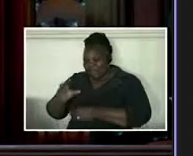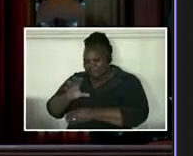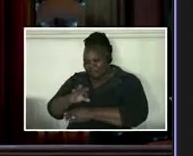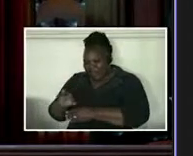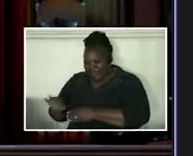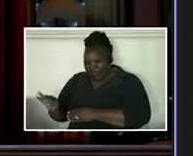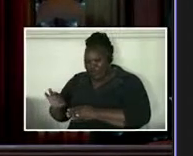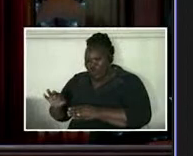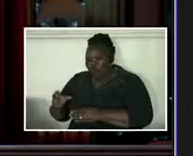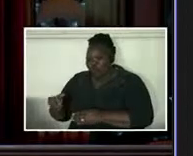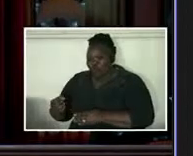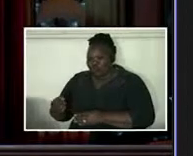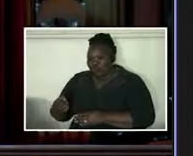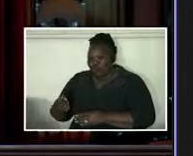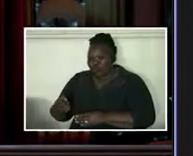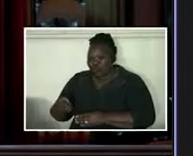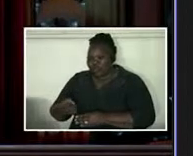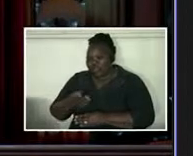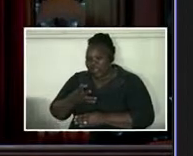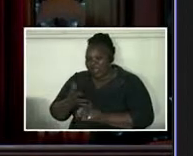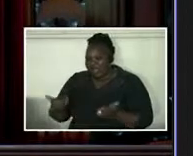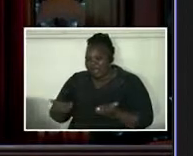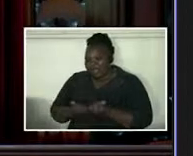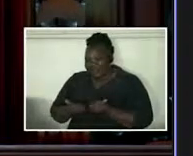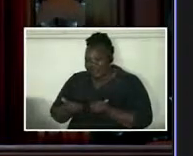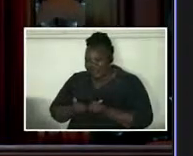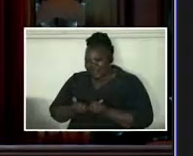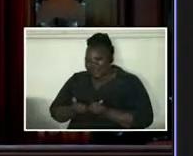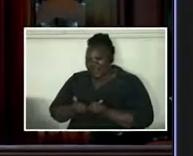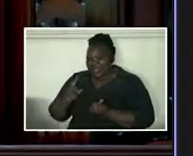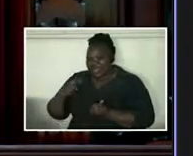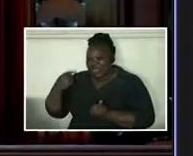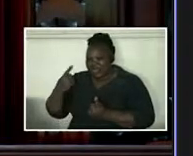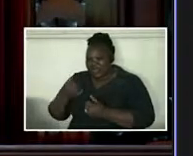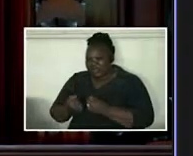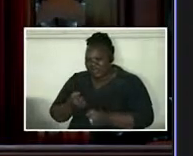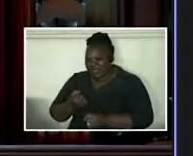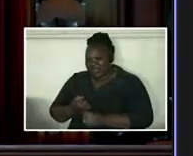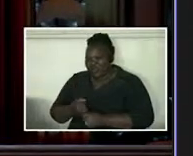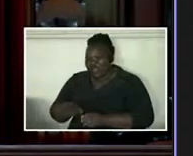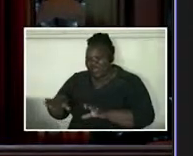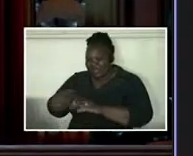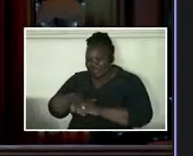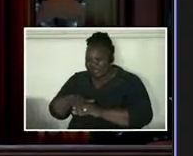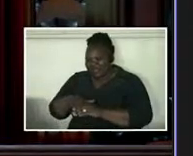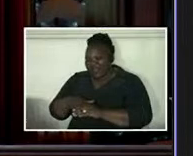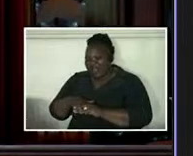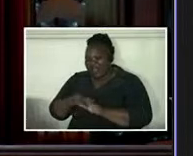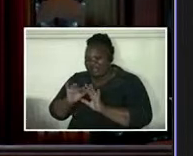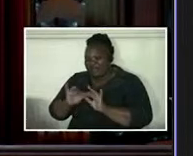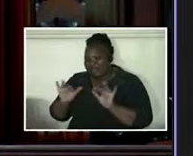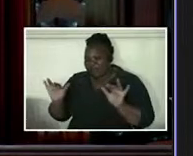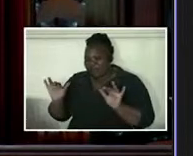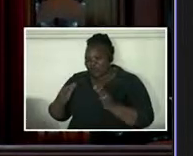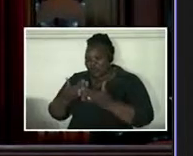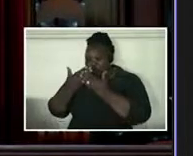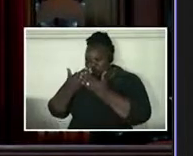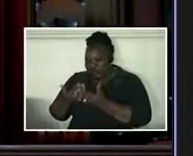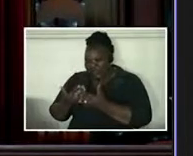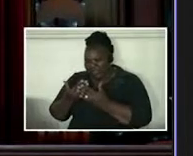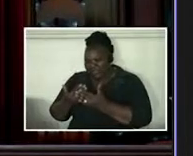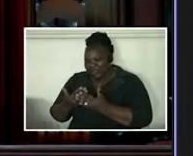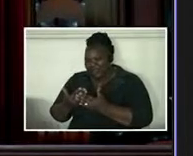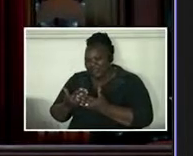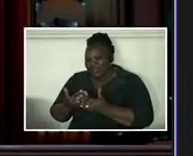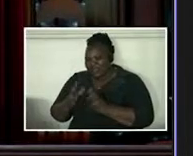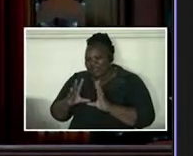260 passages in the 2022 academy year to internal employees to study various qualifications finally it is noted that the department will